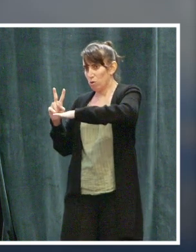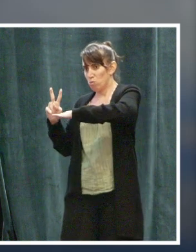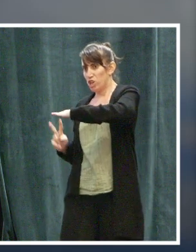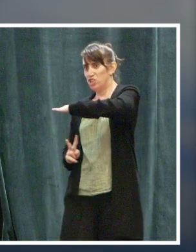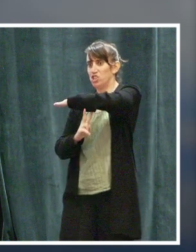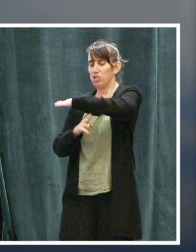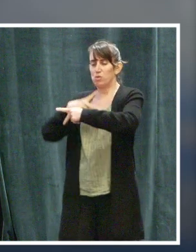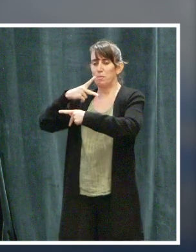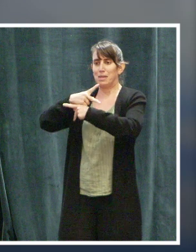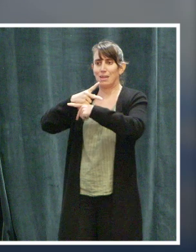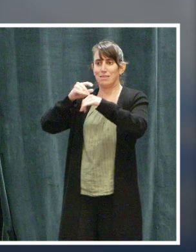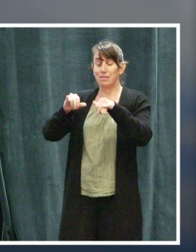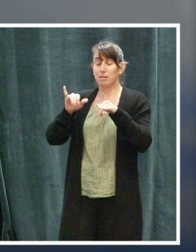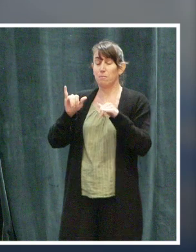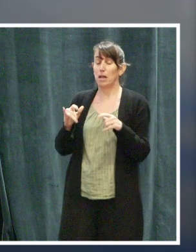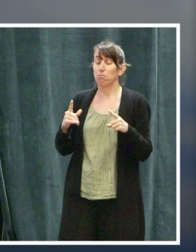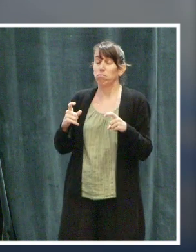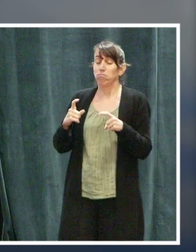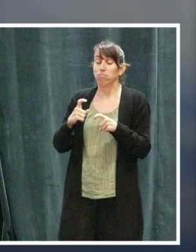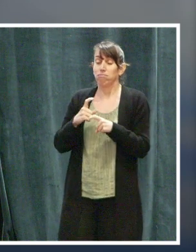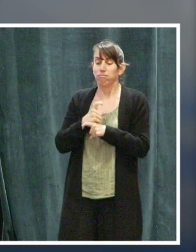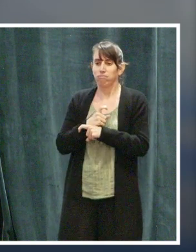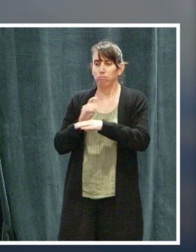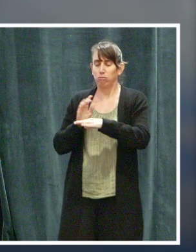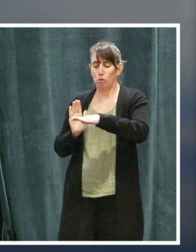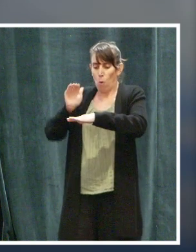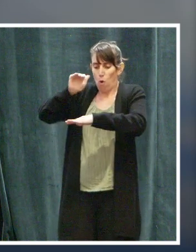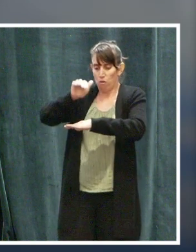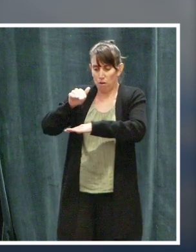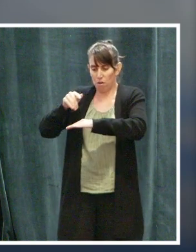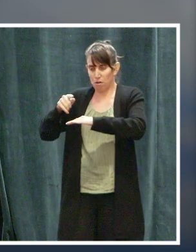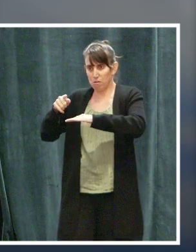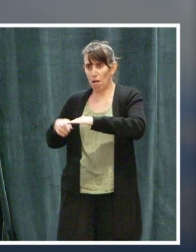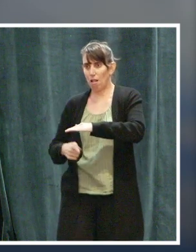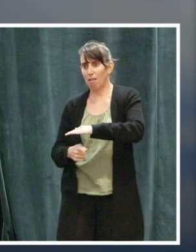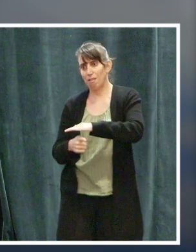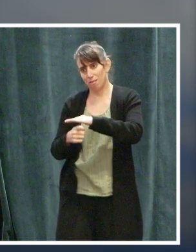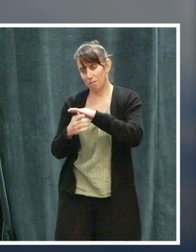and that is an extraordinarily complicated endeavor.